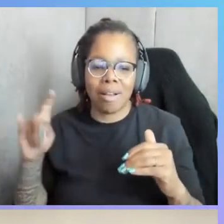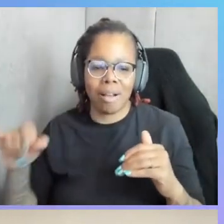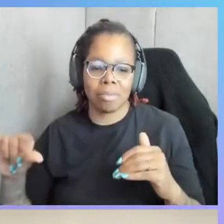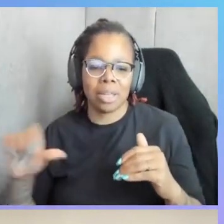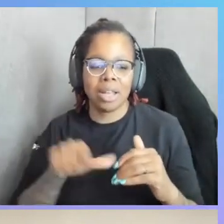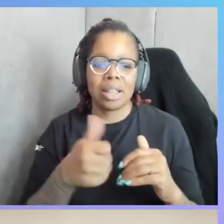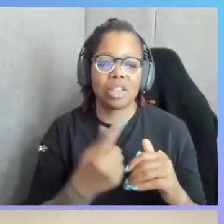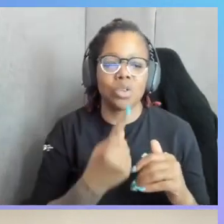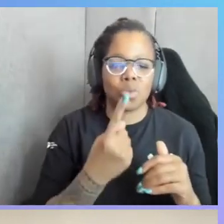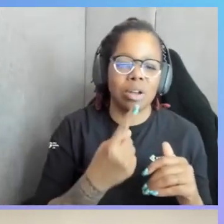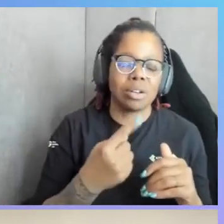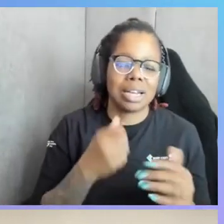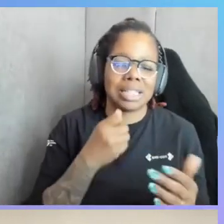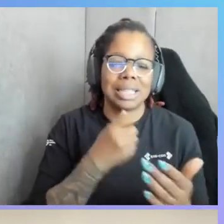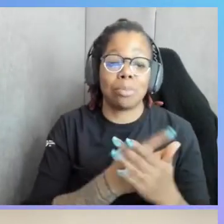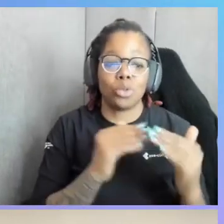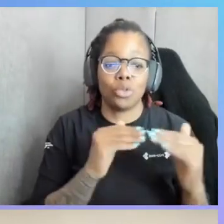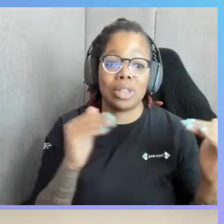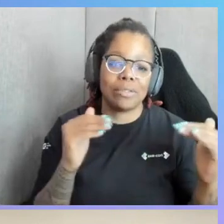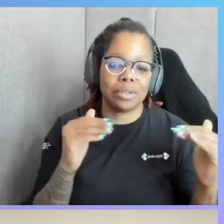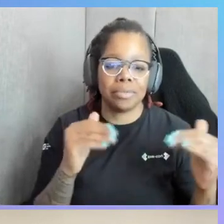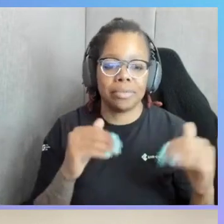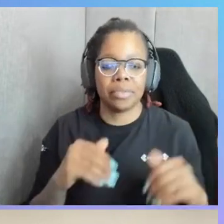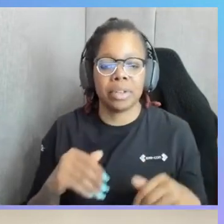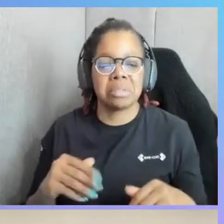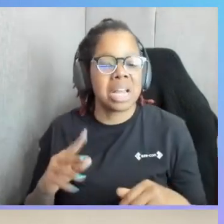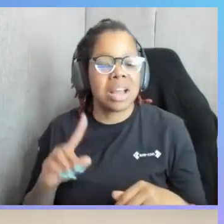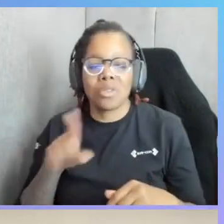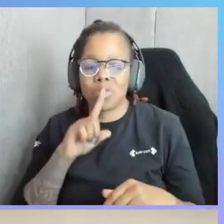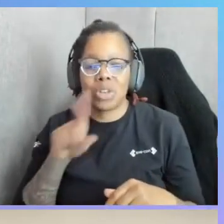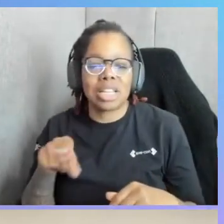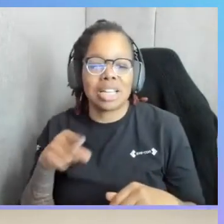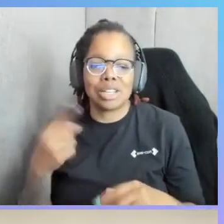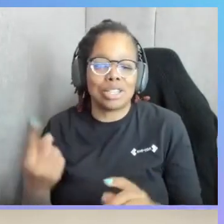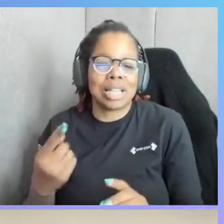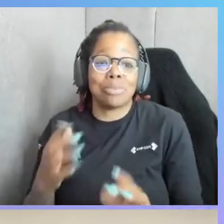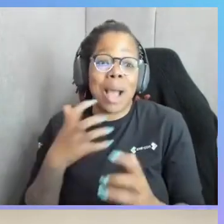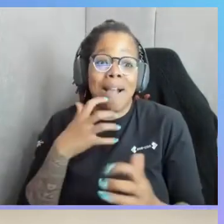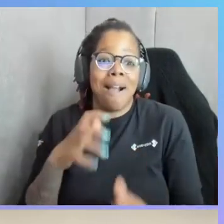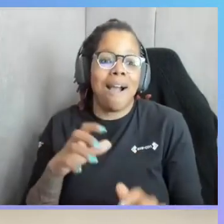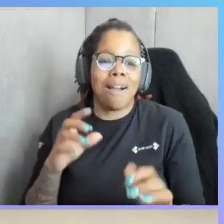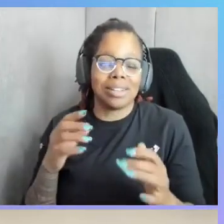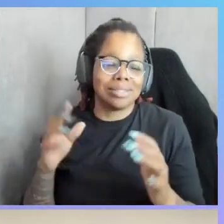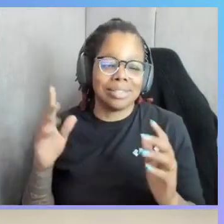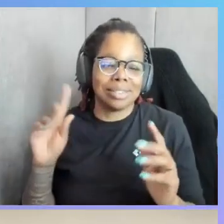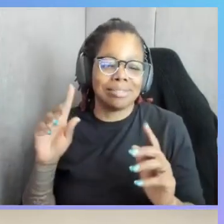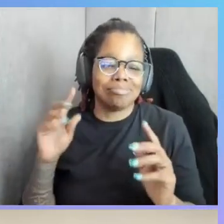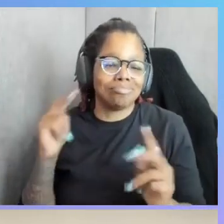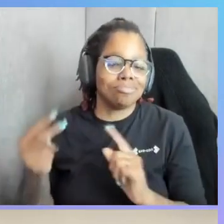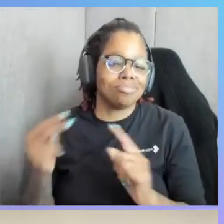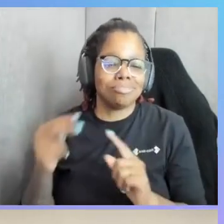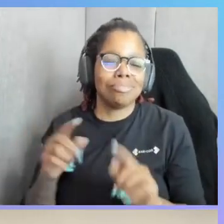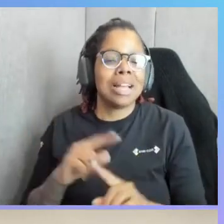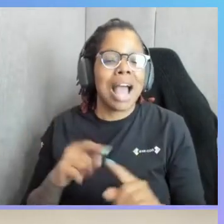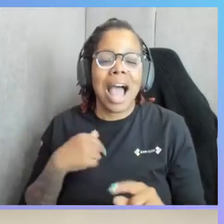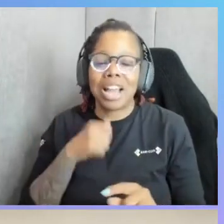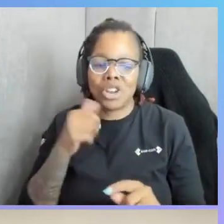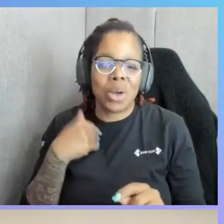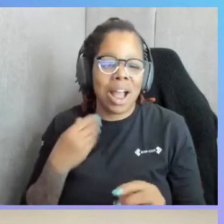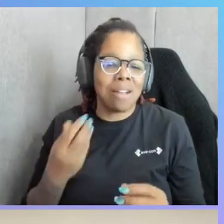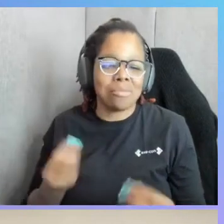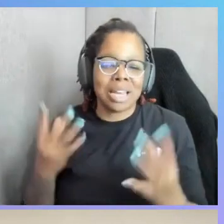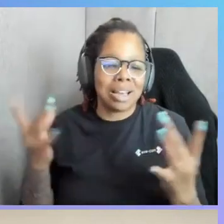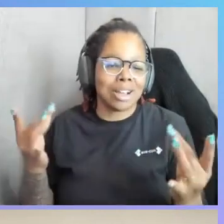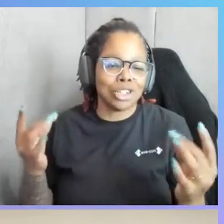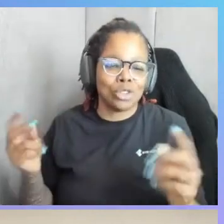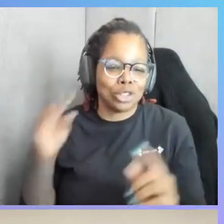other as the approved level. It's only my really spicy take in this whole talk. And for those that know me, I really don't have a whole lot of spicy takes, if